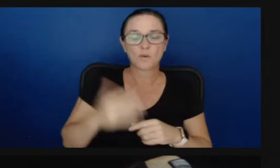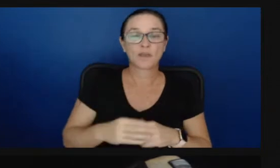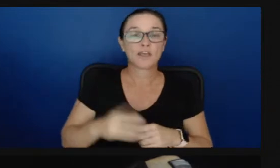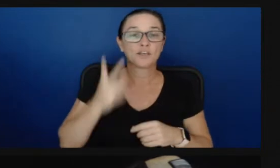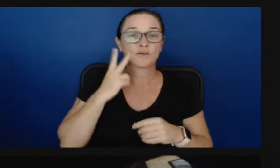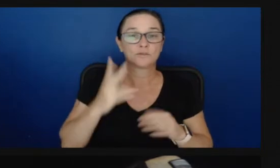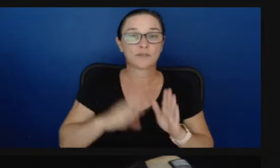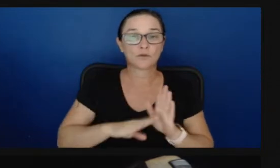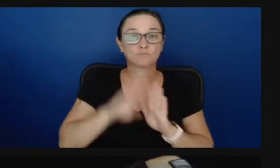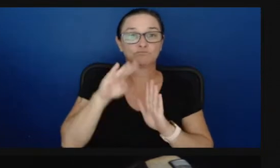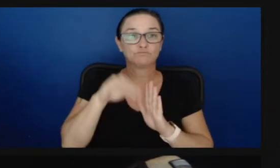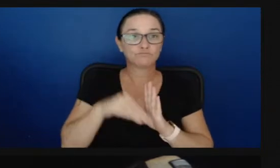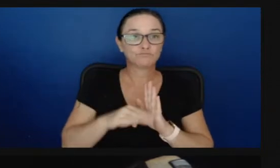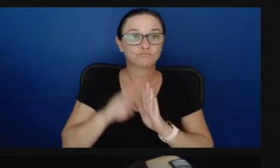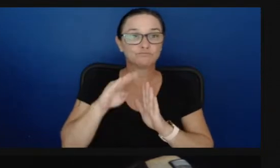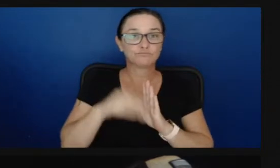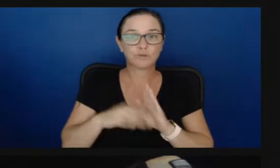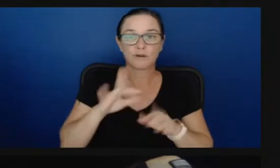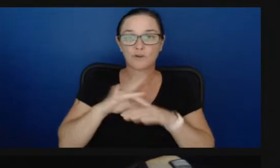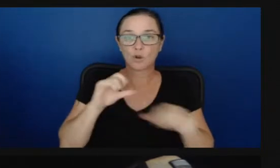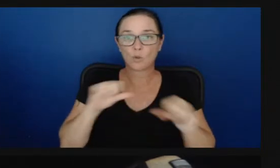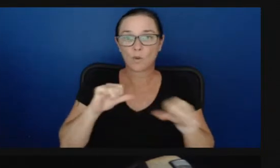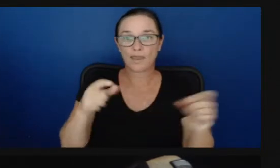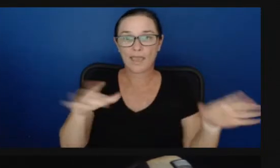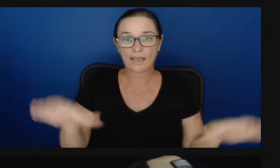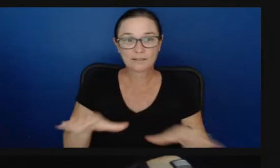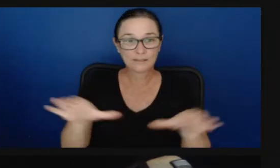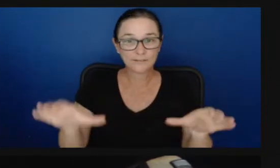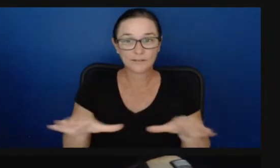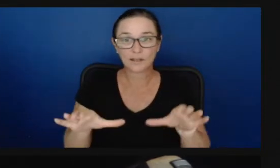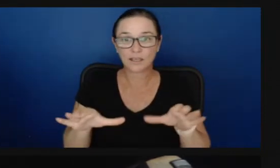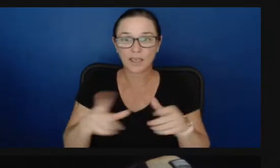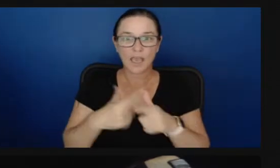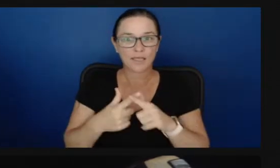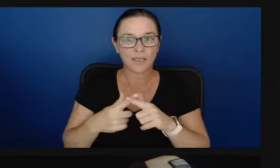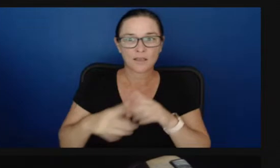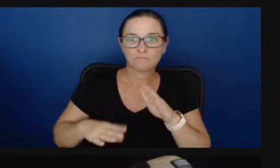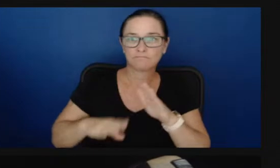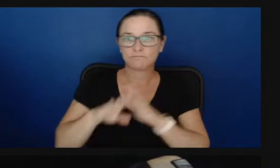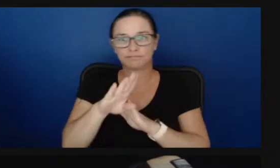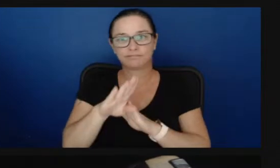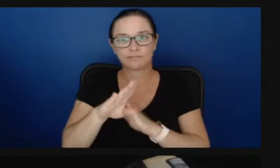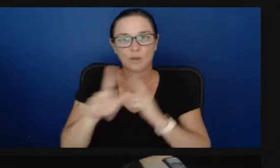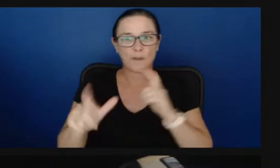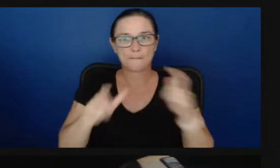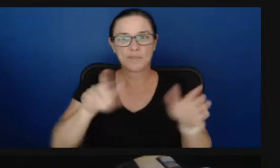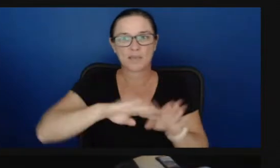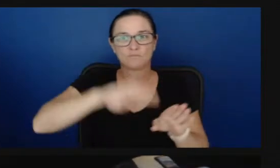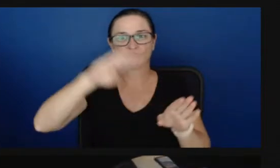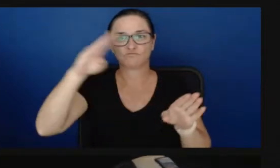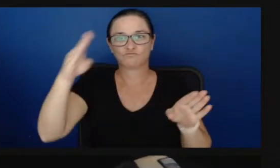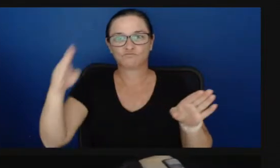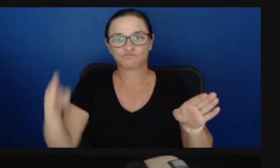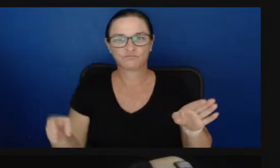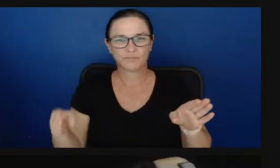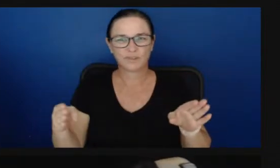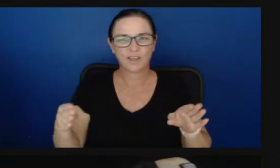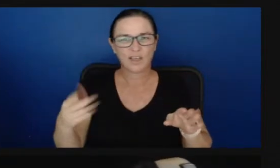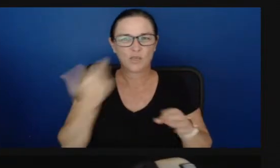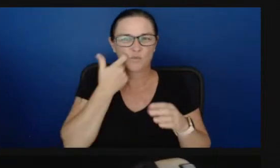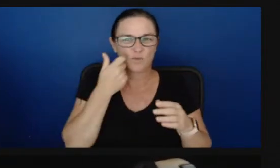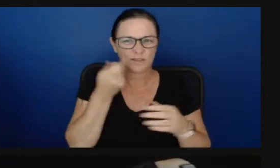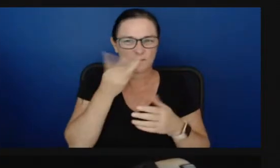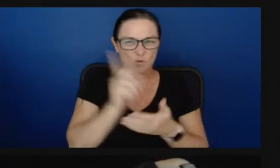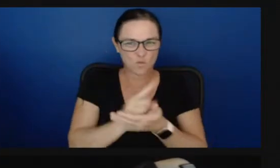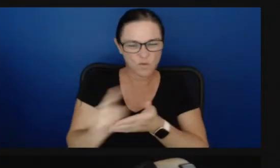of earthquake activity ramping up to this big, large hump here within the last couple of weeks, but